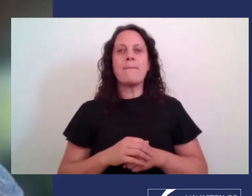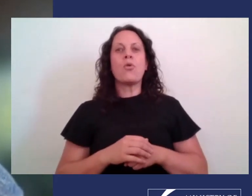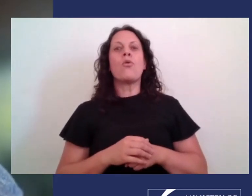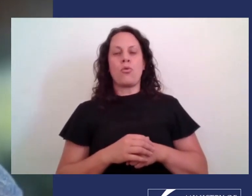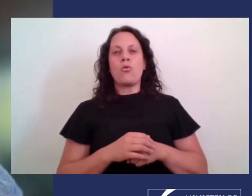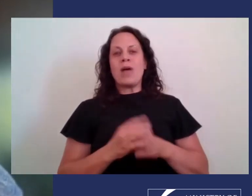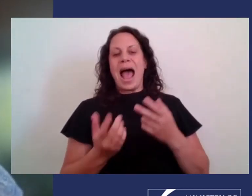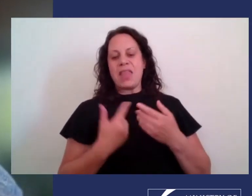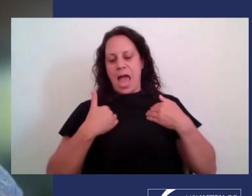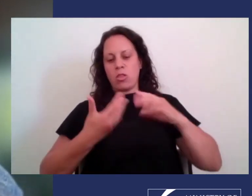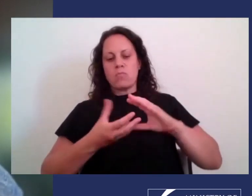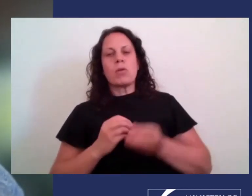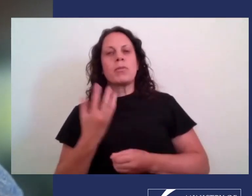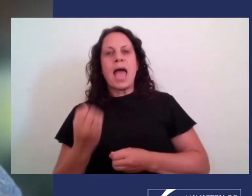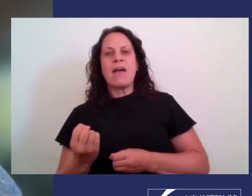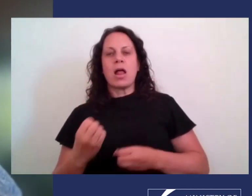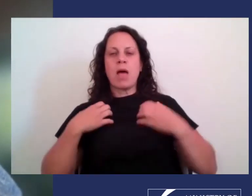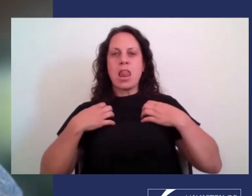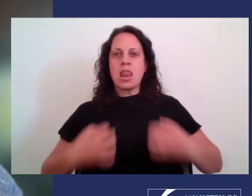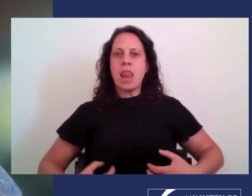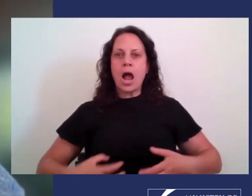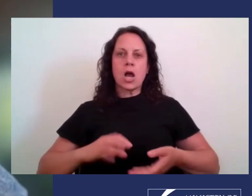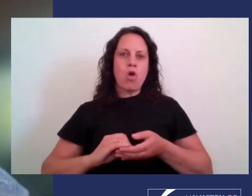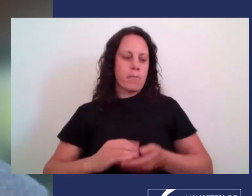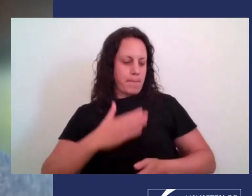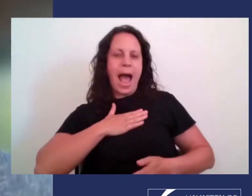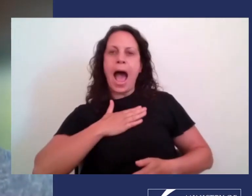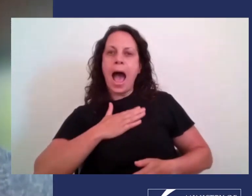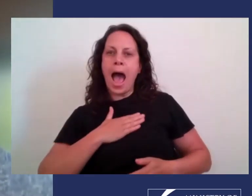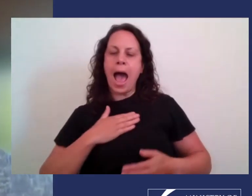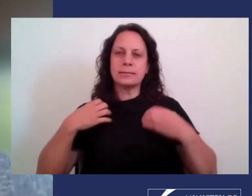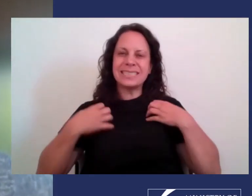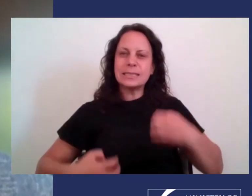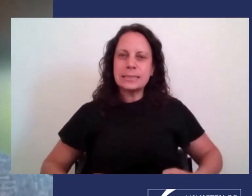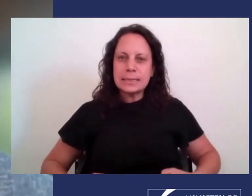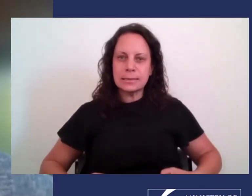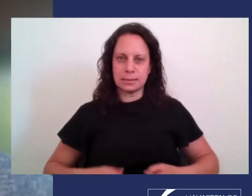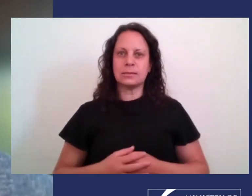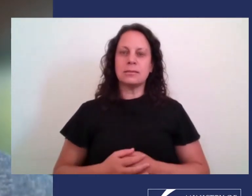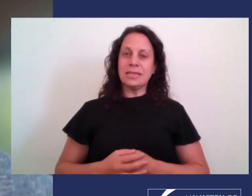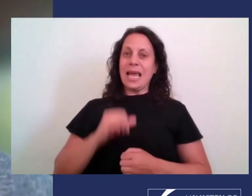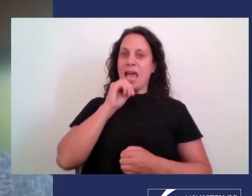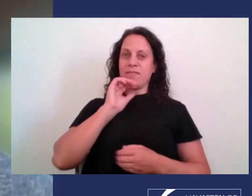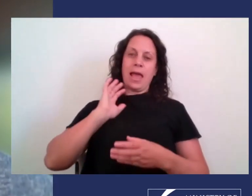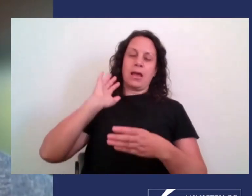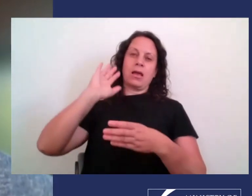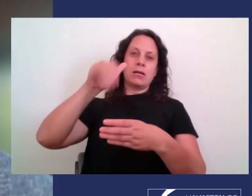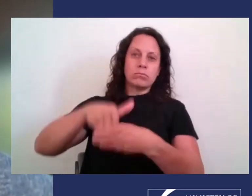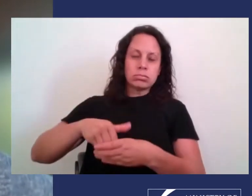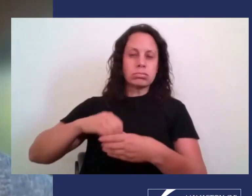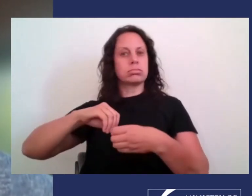medical conditions like lung problems or heart disease. And these children have a much higher chance of ending